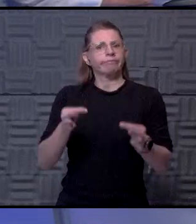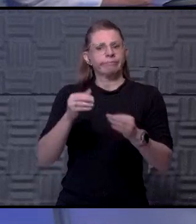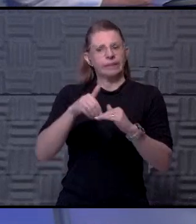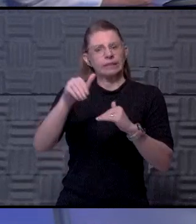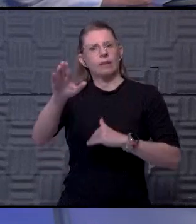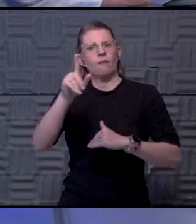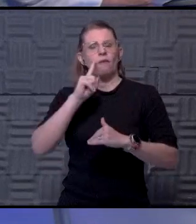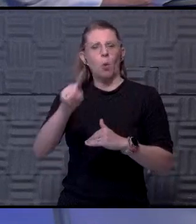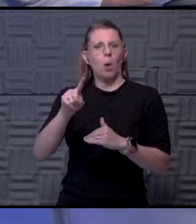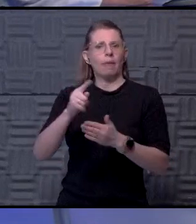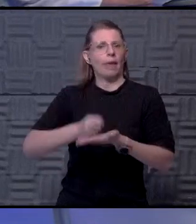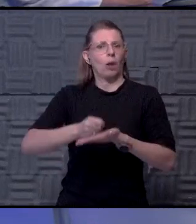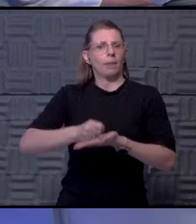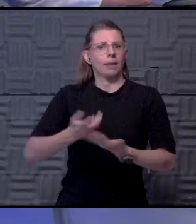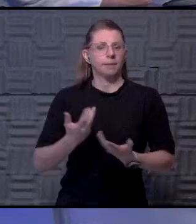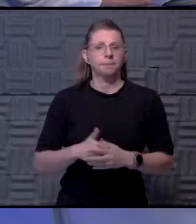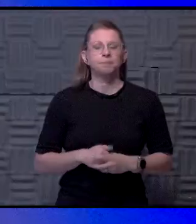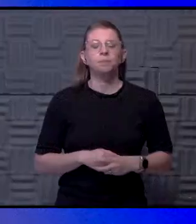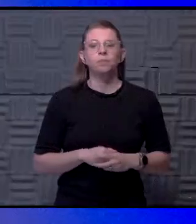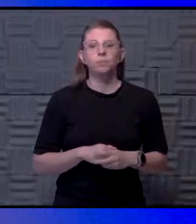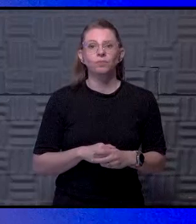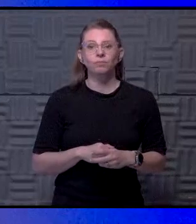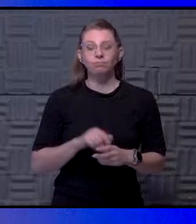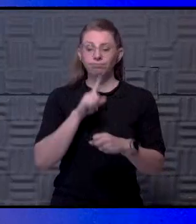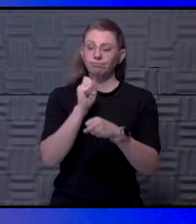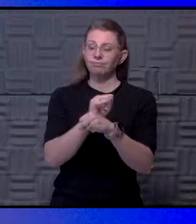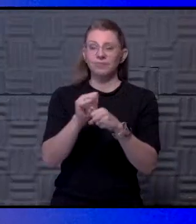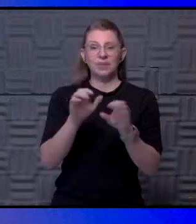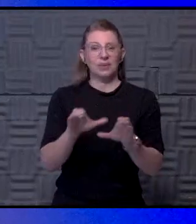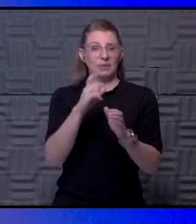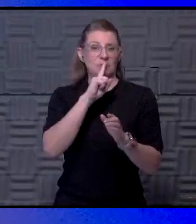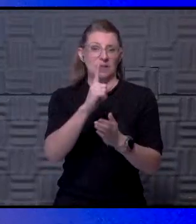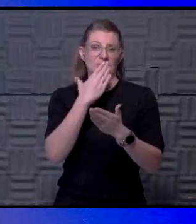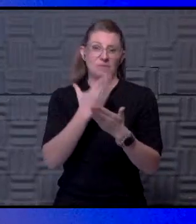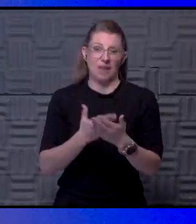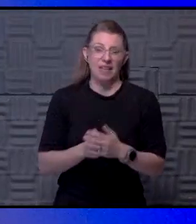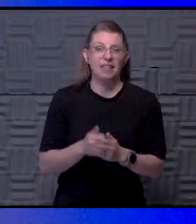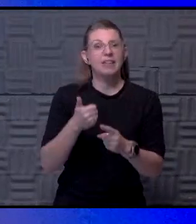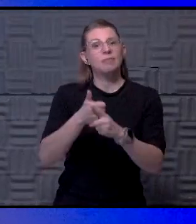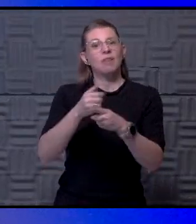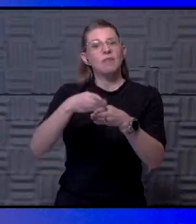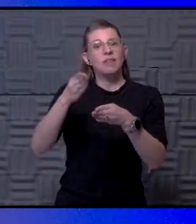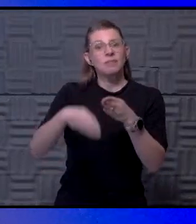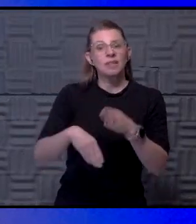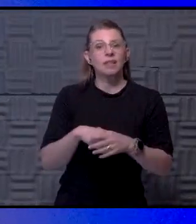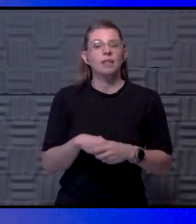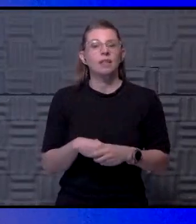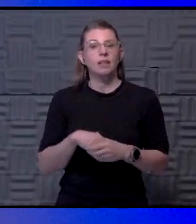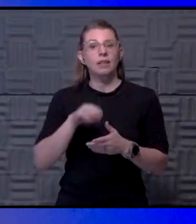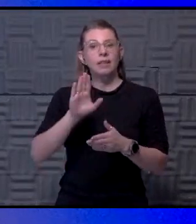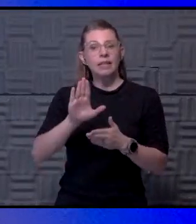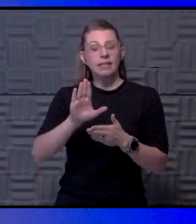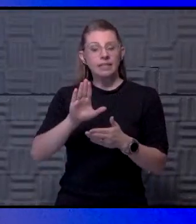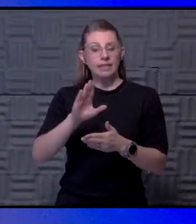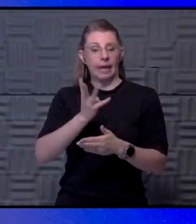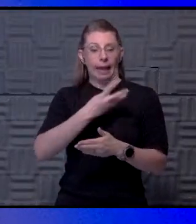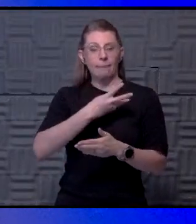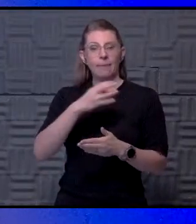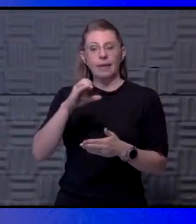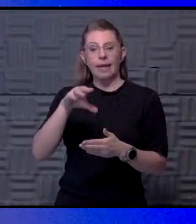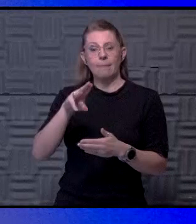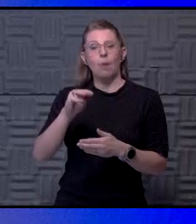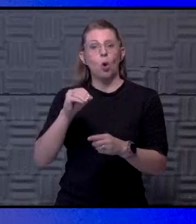state for proton therapy? So he's actually doing very well. He completed his chemotherapy